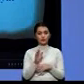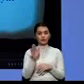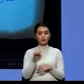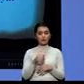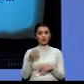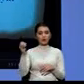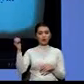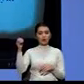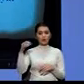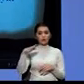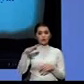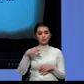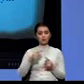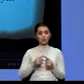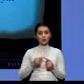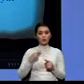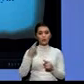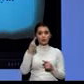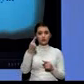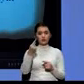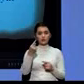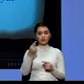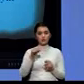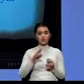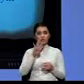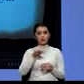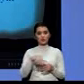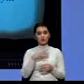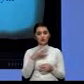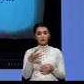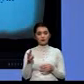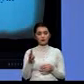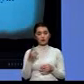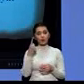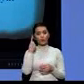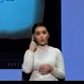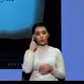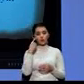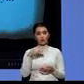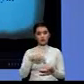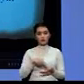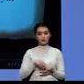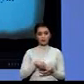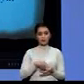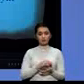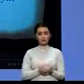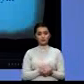So'ng oftobning balandligini o'lchadi. Jadval tuzdi. Biroz o'ylanib turib,